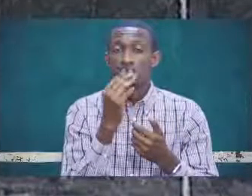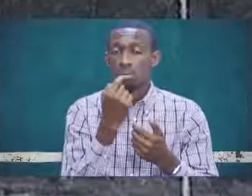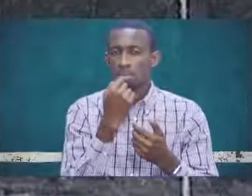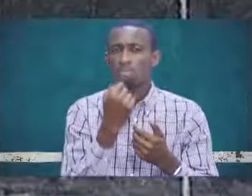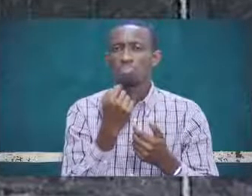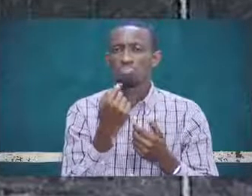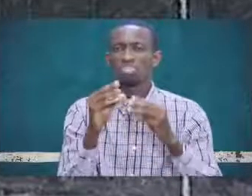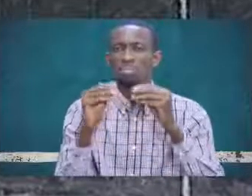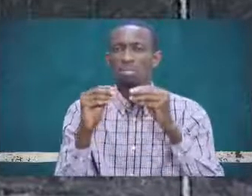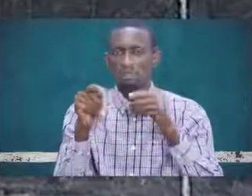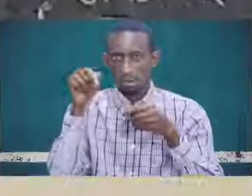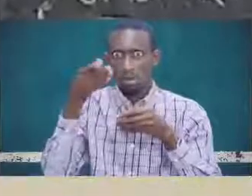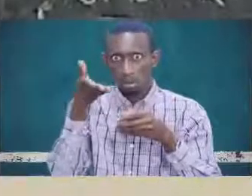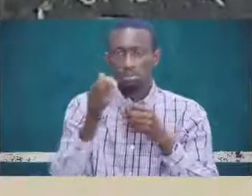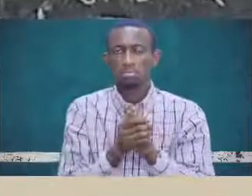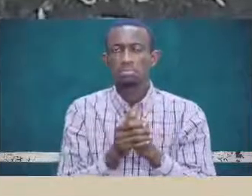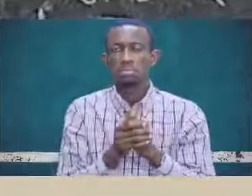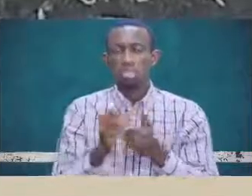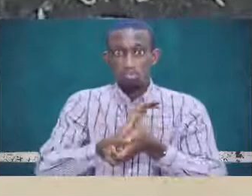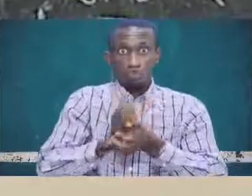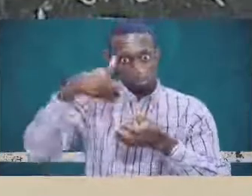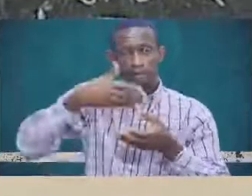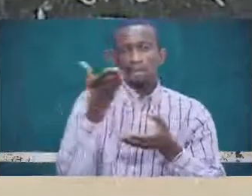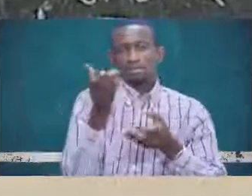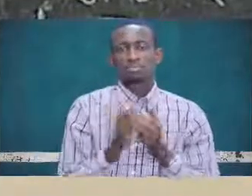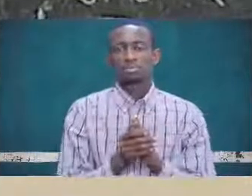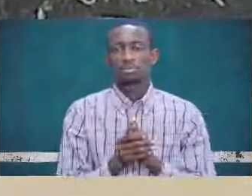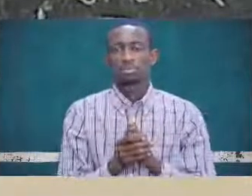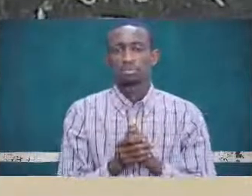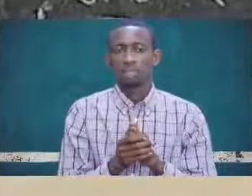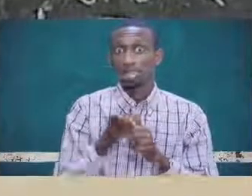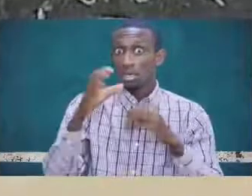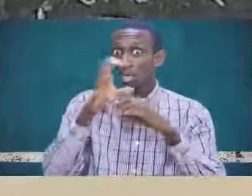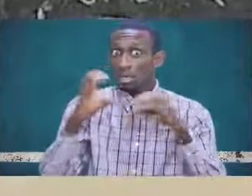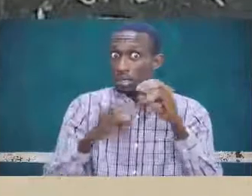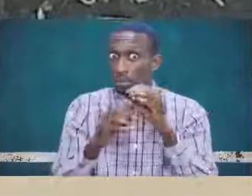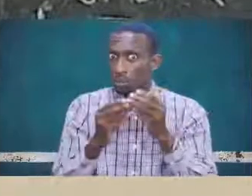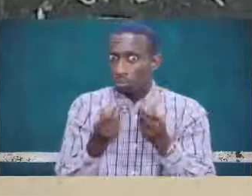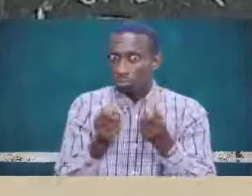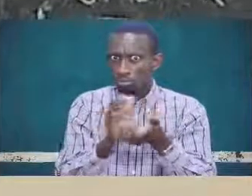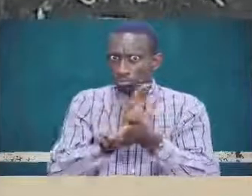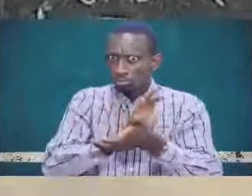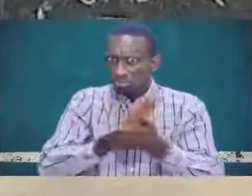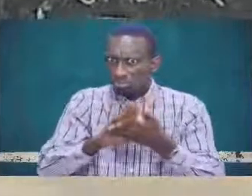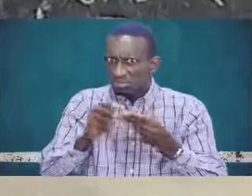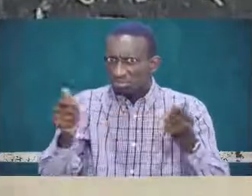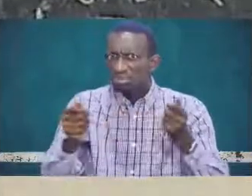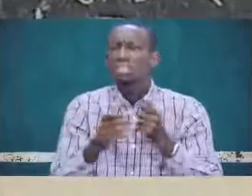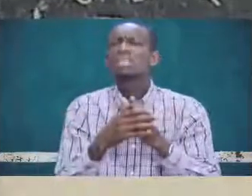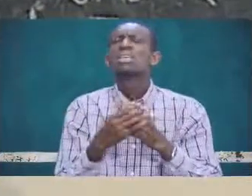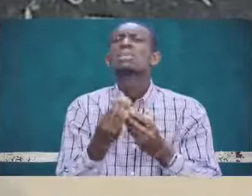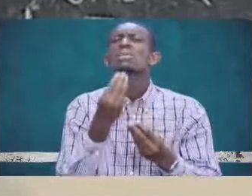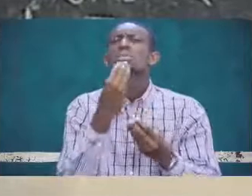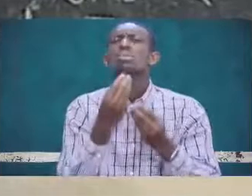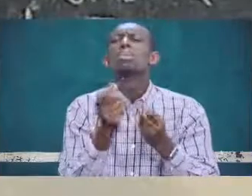on cooked starch. And we also have some enzymes that are found in the stomach, which is called chemical digestion, where the food must be broken down by the help